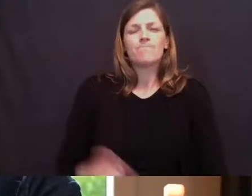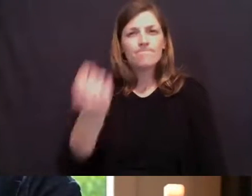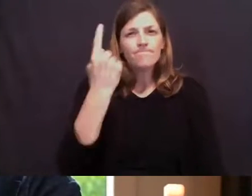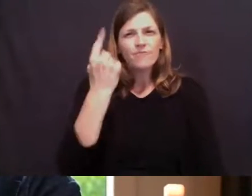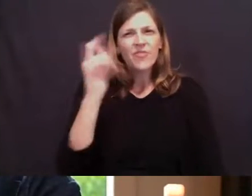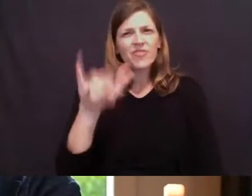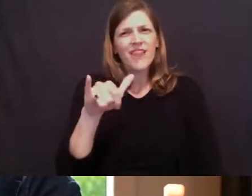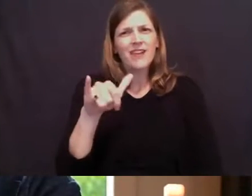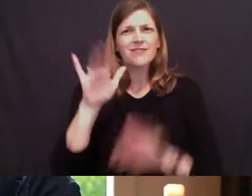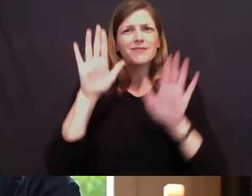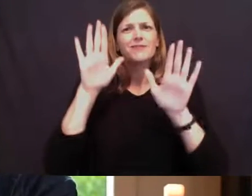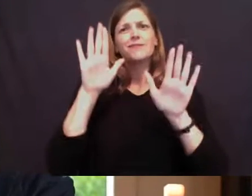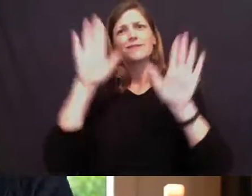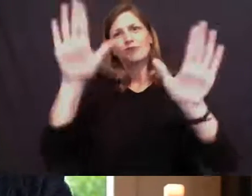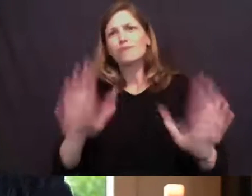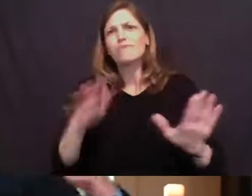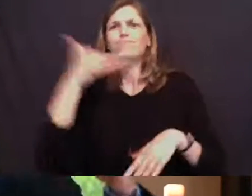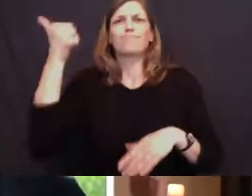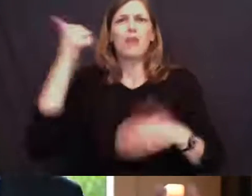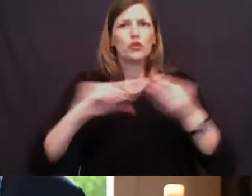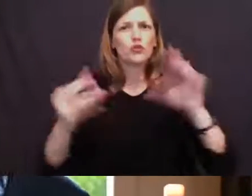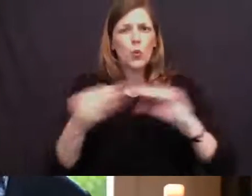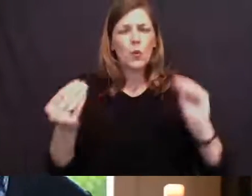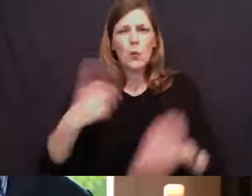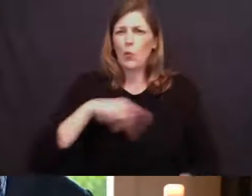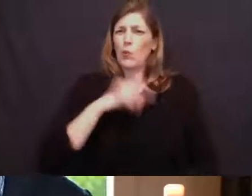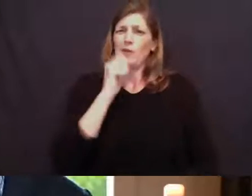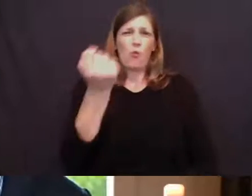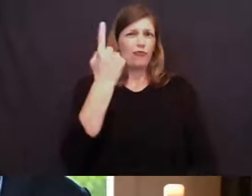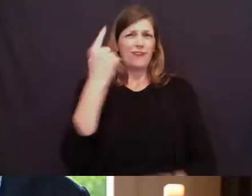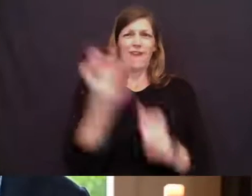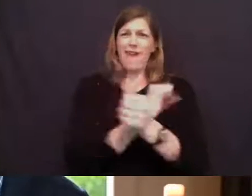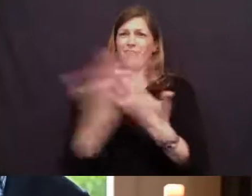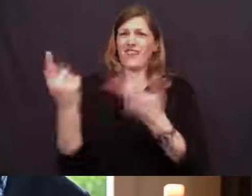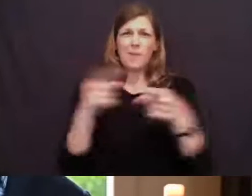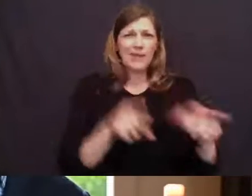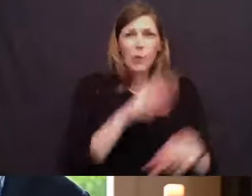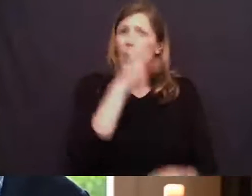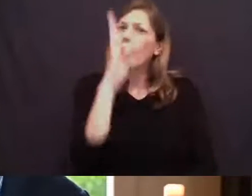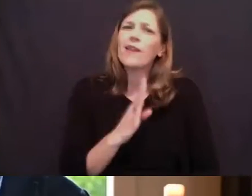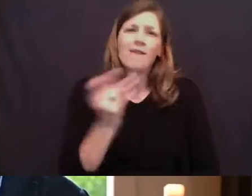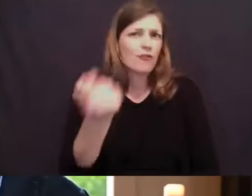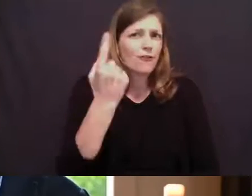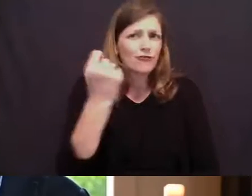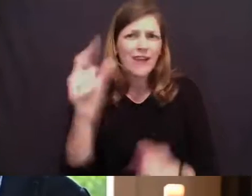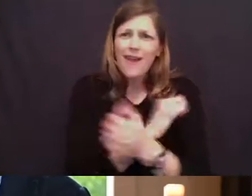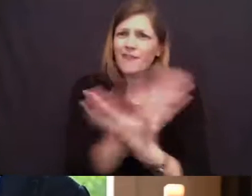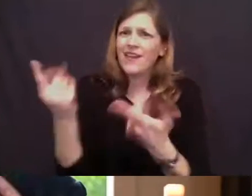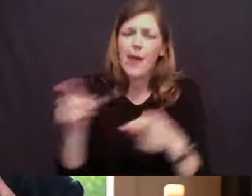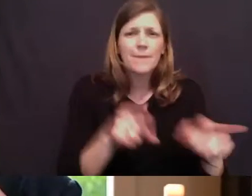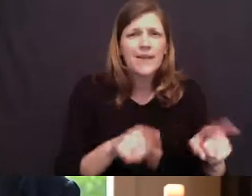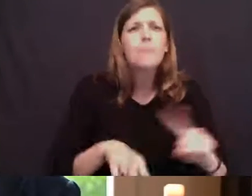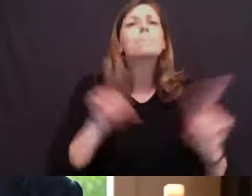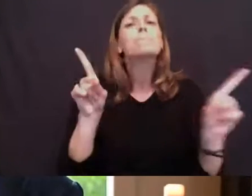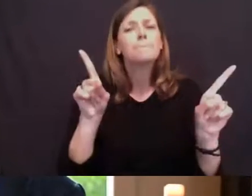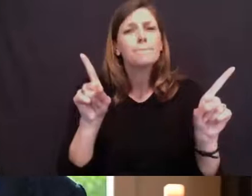greater story. We don't understand everything that's happening. We're never going to understand everything that's happening. But